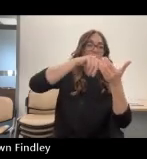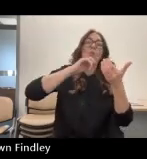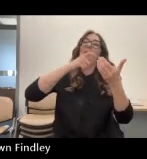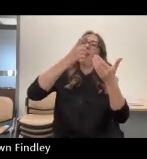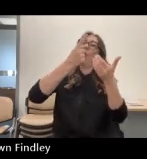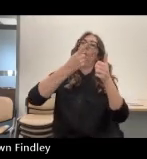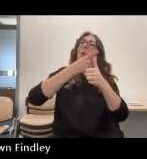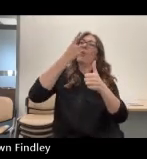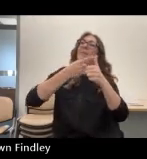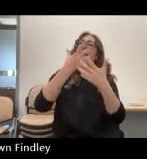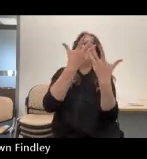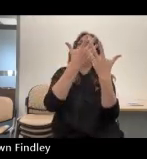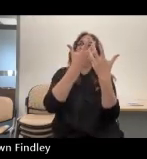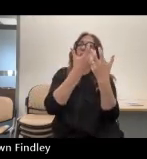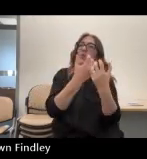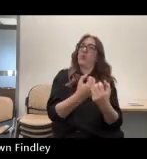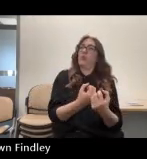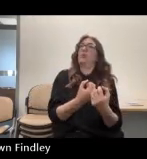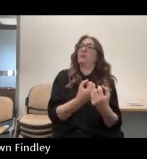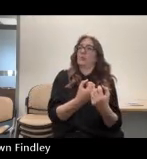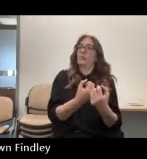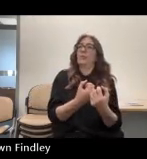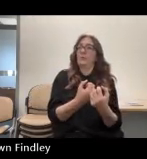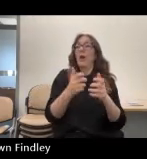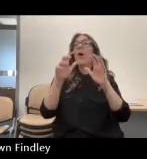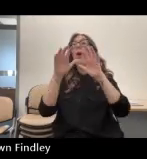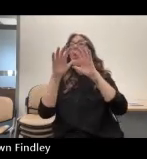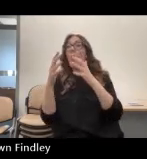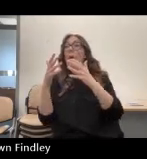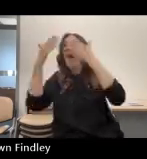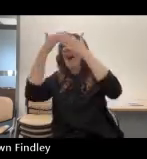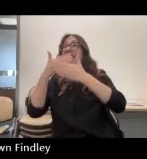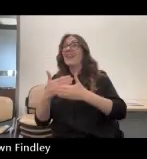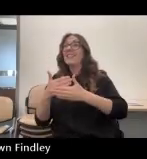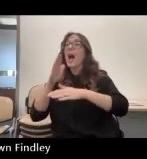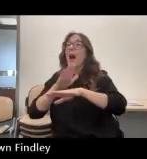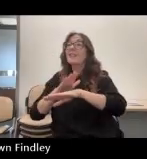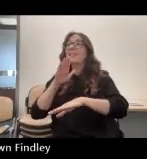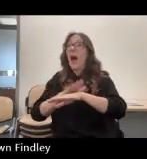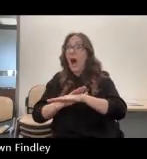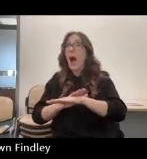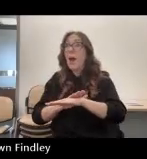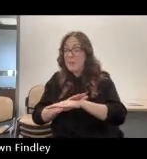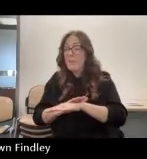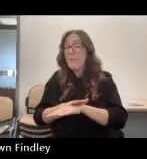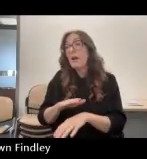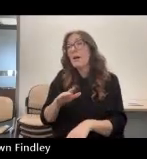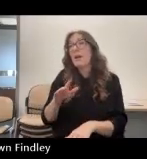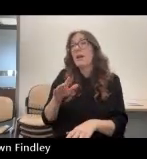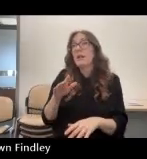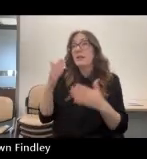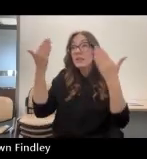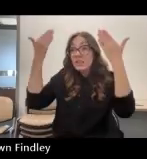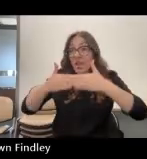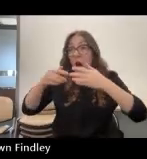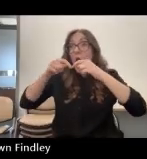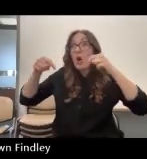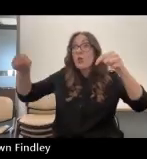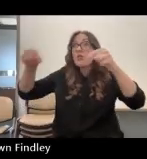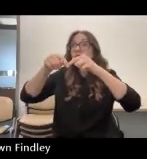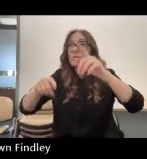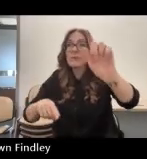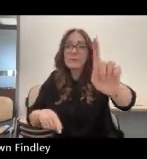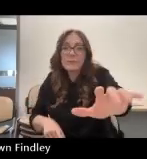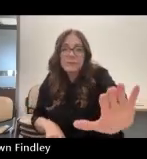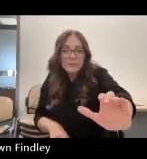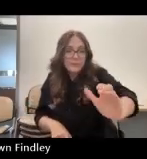if you pick your screen up in the middle of the night, the screen will be dimmer, so it doesn't necessarily come on